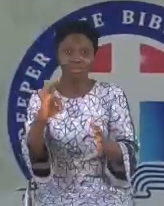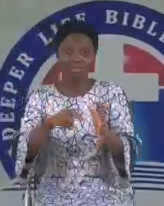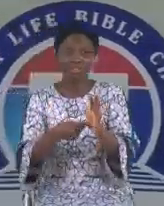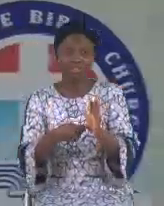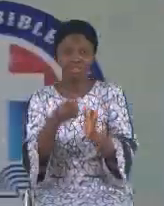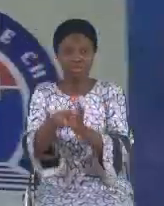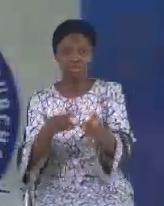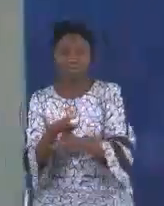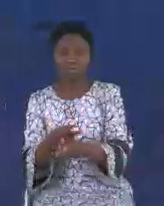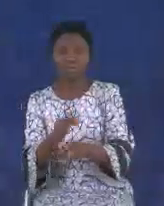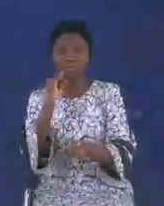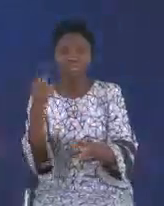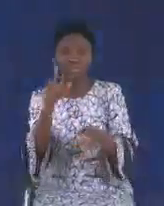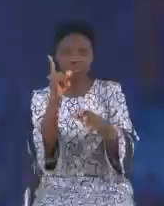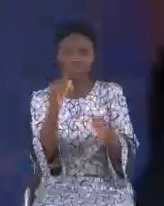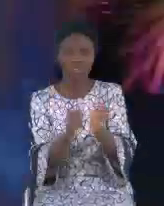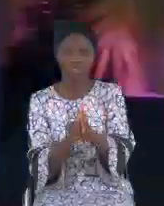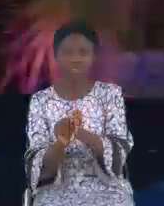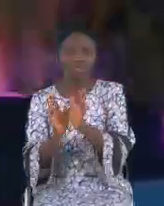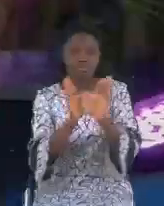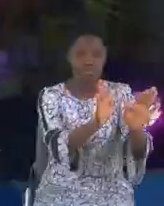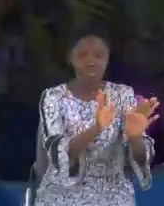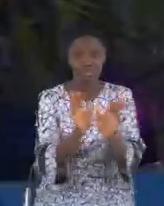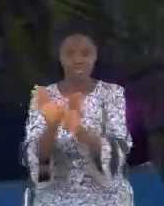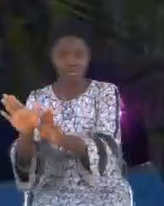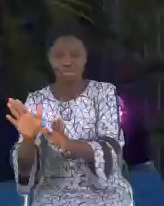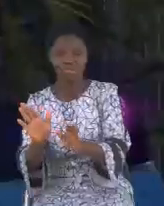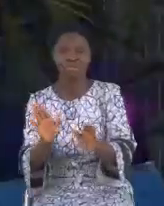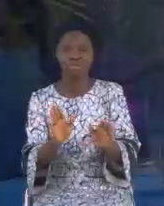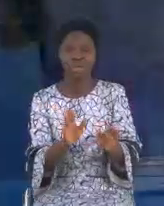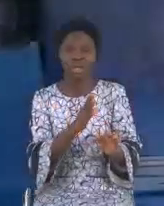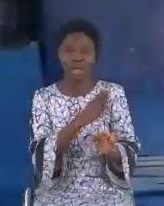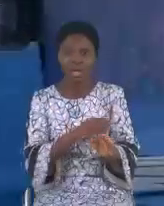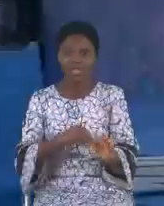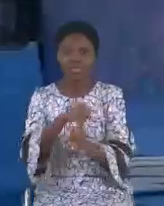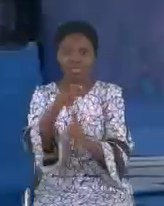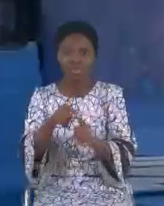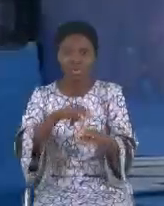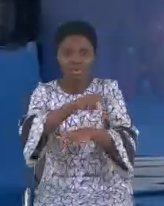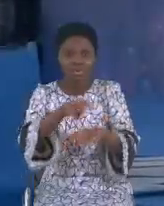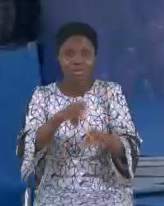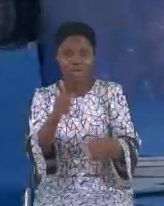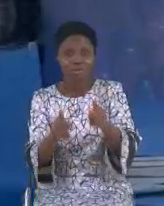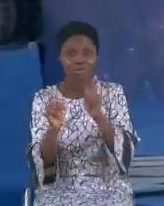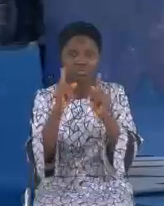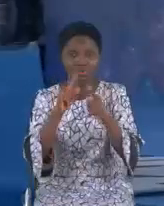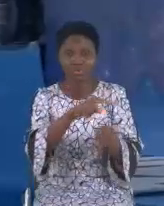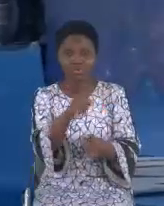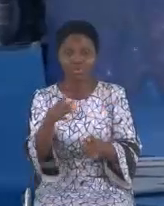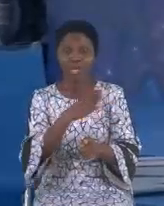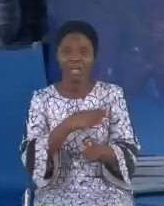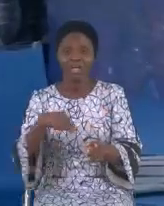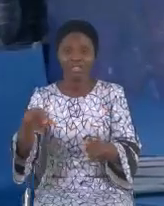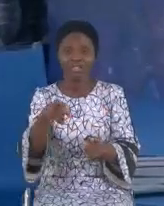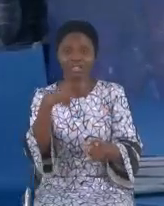And he says, he drives you there, he drives you there. And when normal people talk to you and they say this is the way to